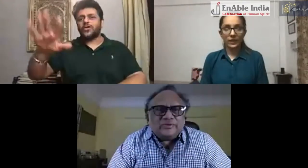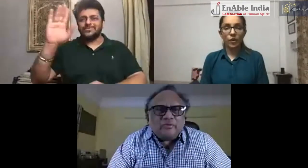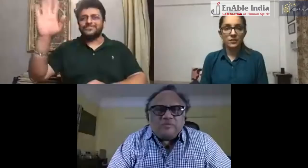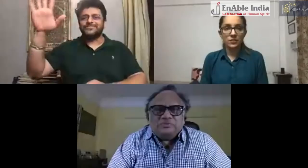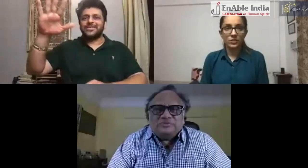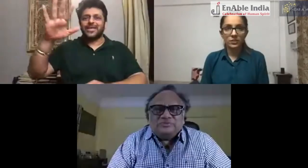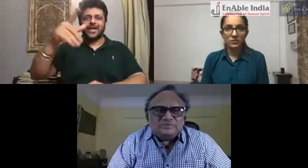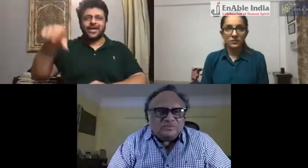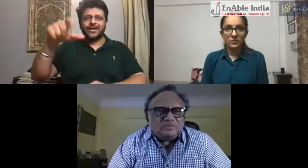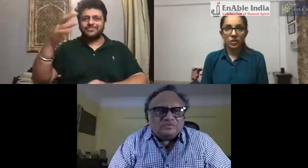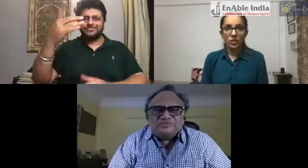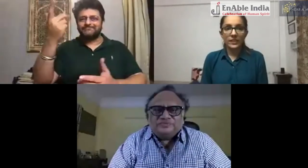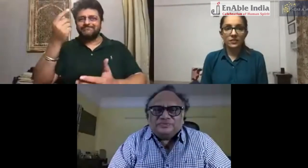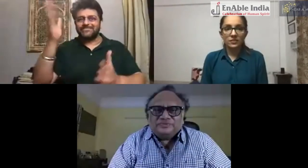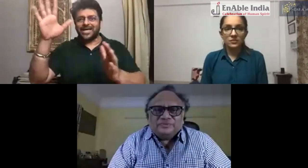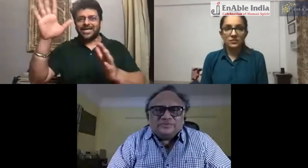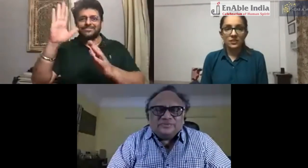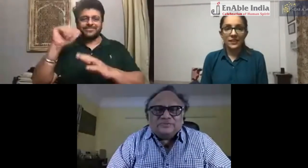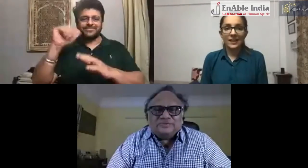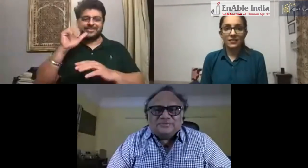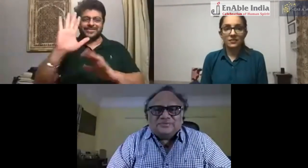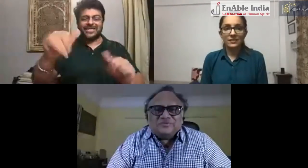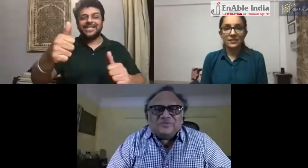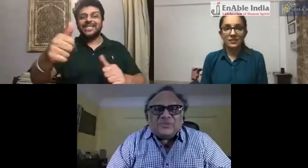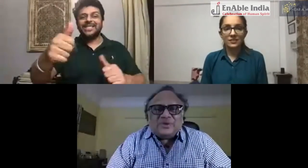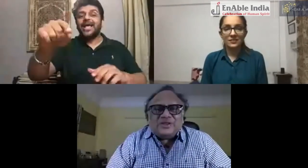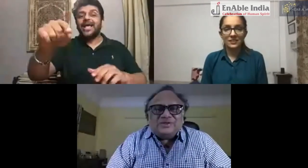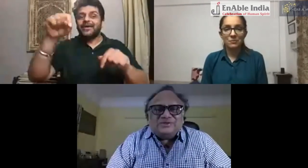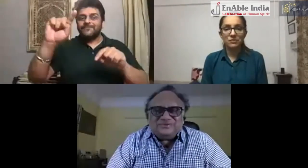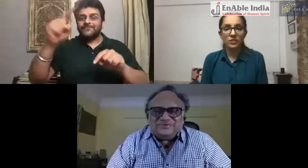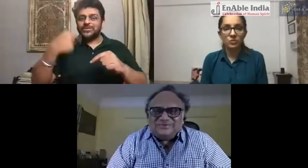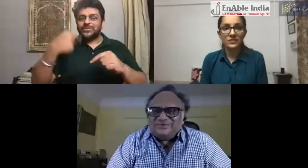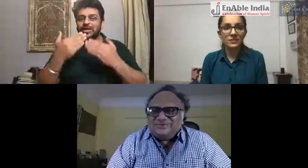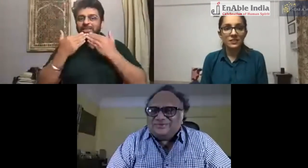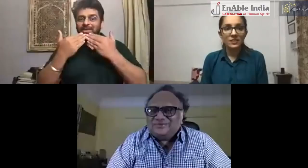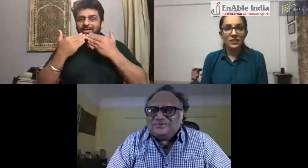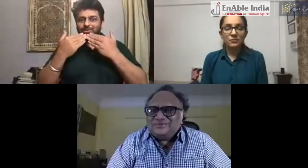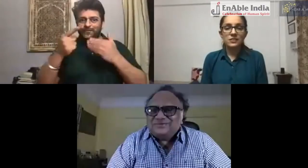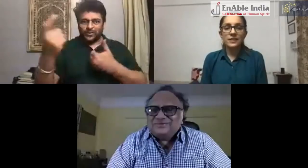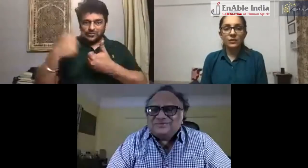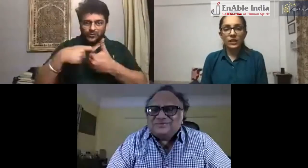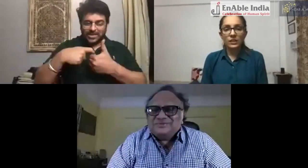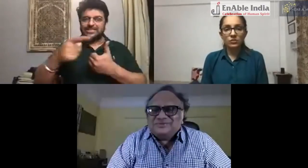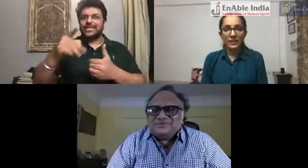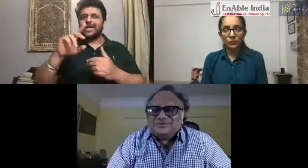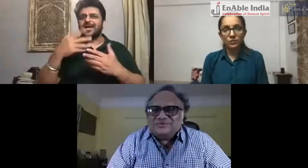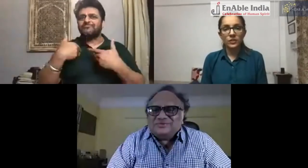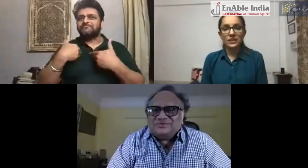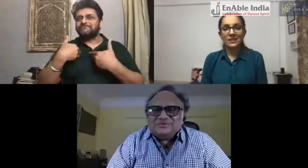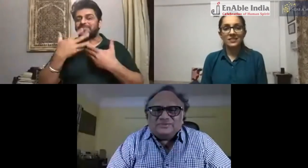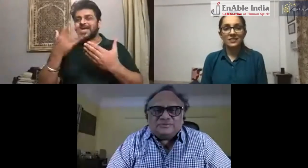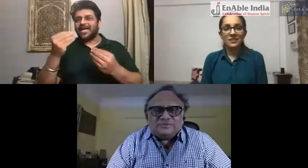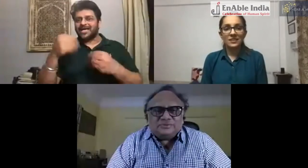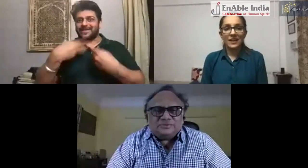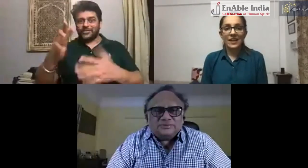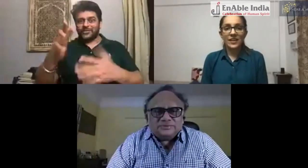Oh, okay. Got it. Got it. All right. Yeah, I think that's happening for some reason. Firstly, I would like to thank you for joining